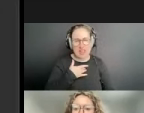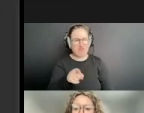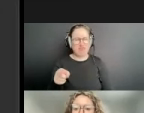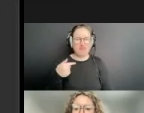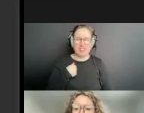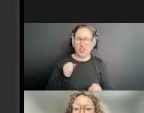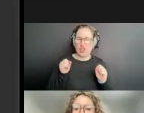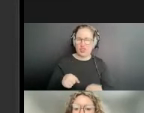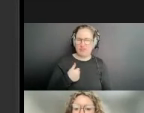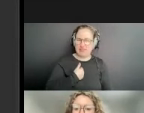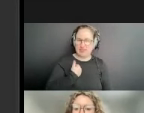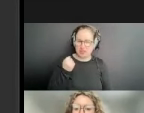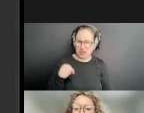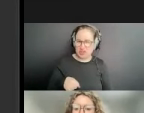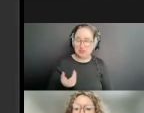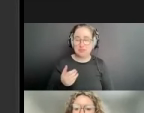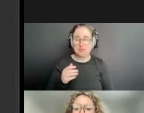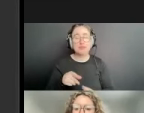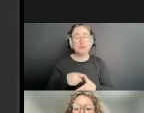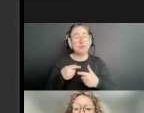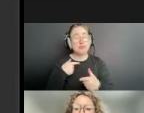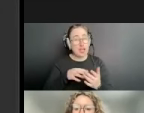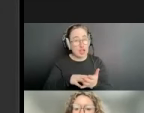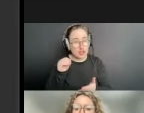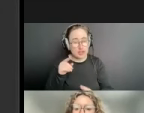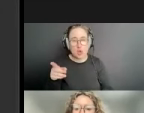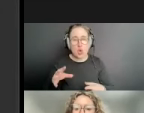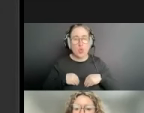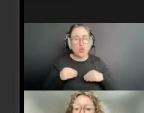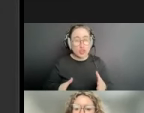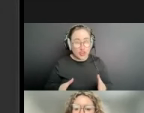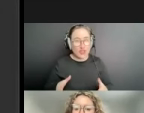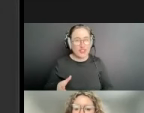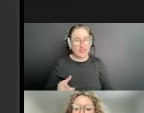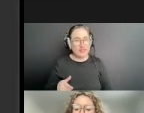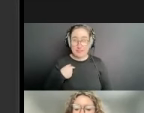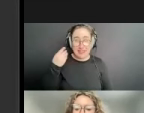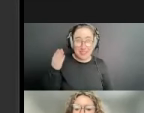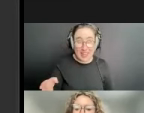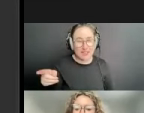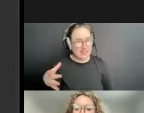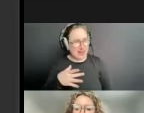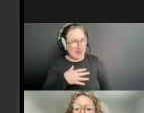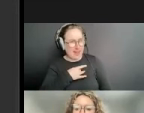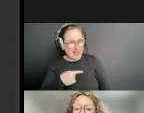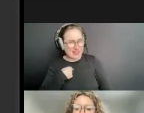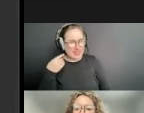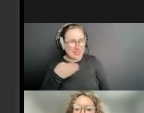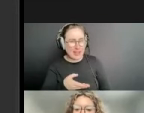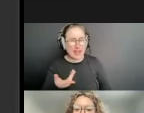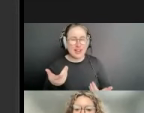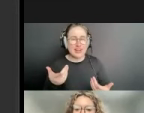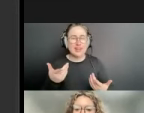out that the owner kind of liked having me around. So when it was time for me to move, I